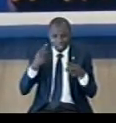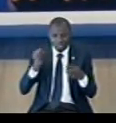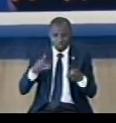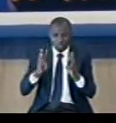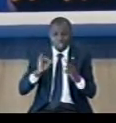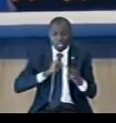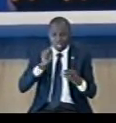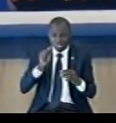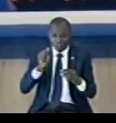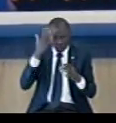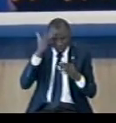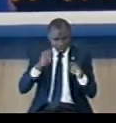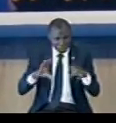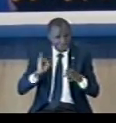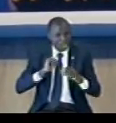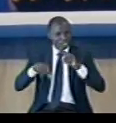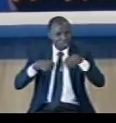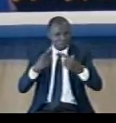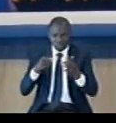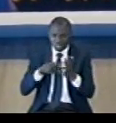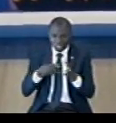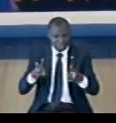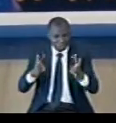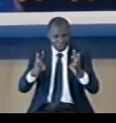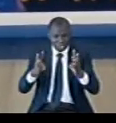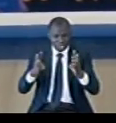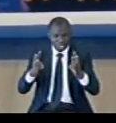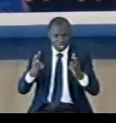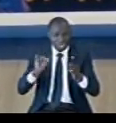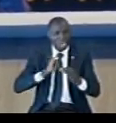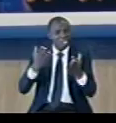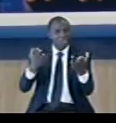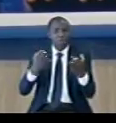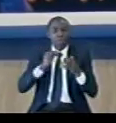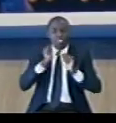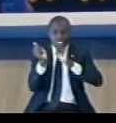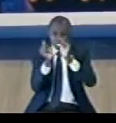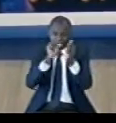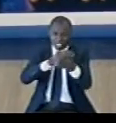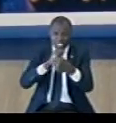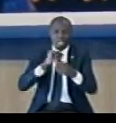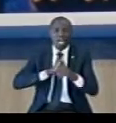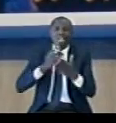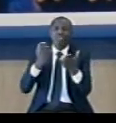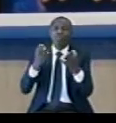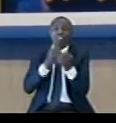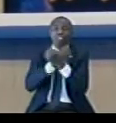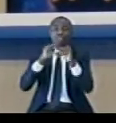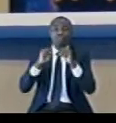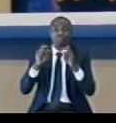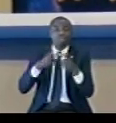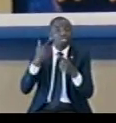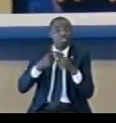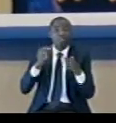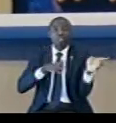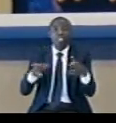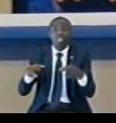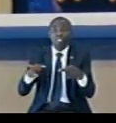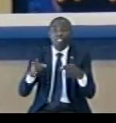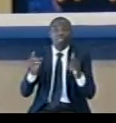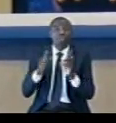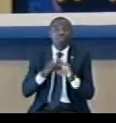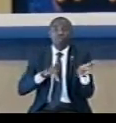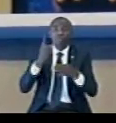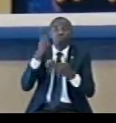the direction I've been going? I want a change. I want salvation. And you're willing to do what